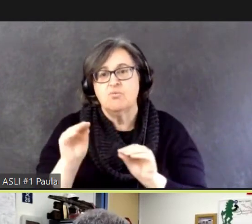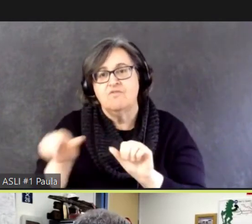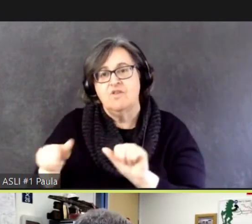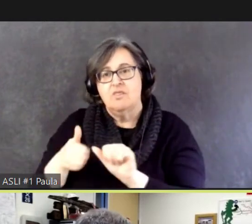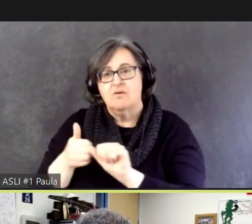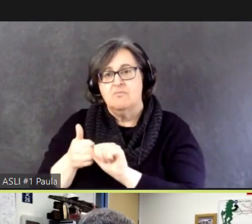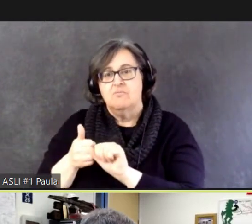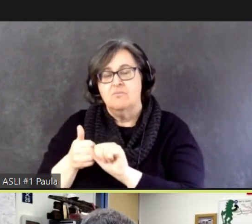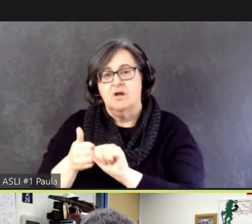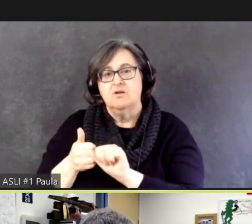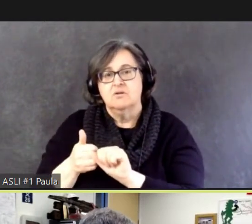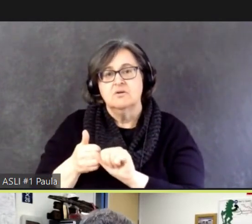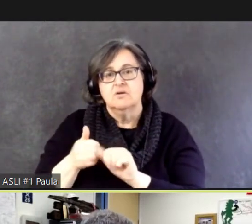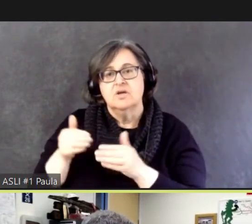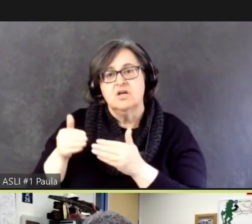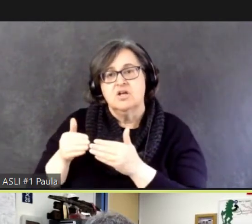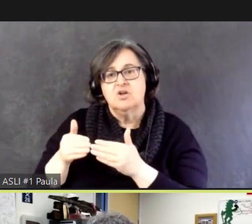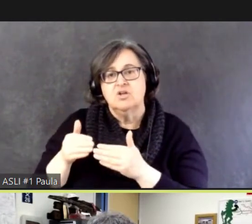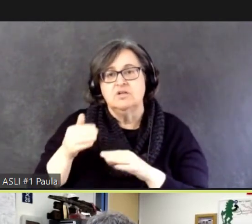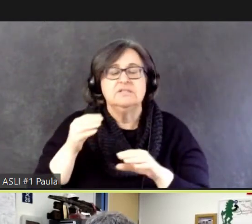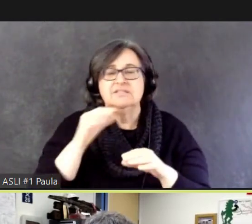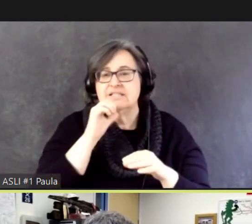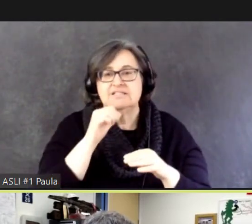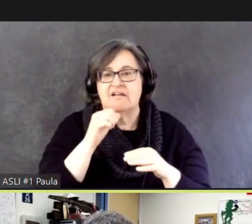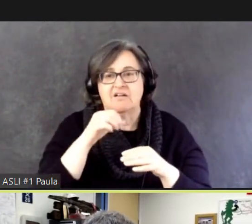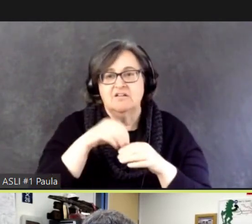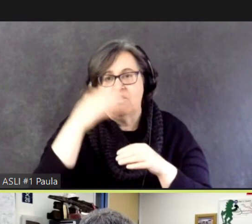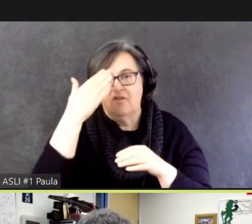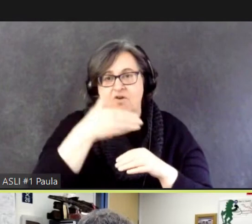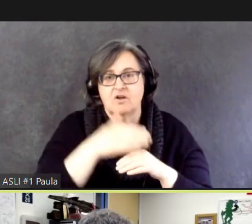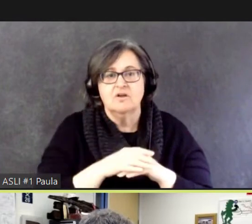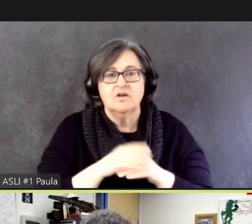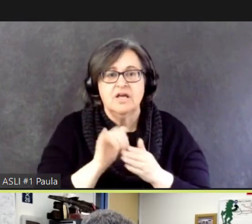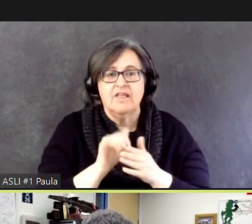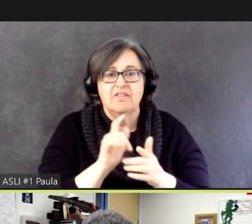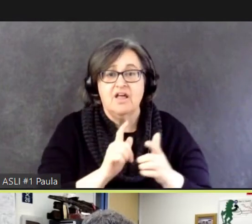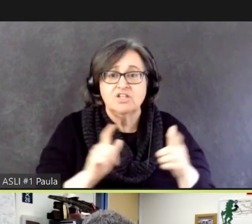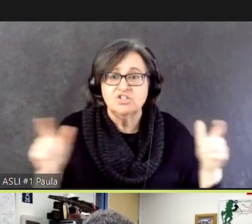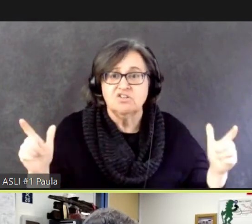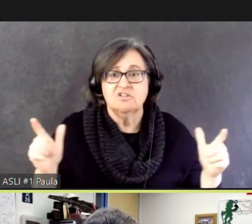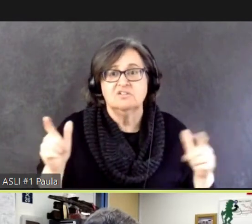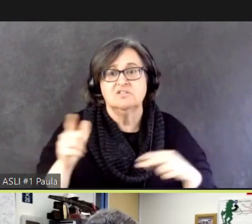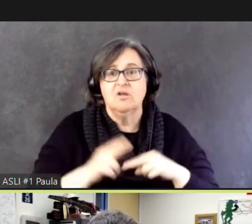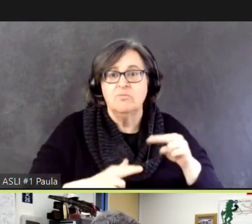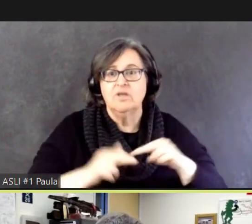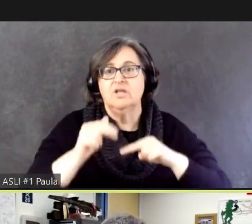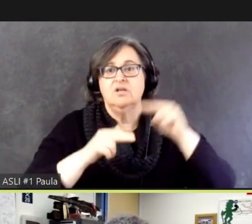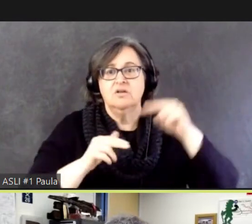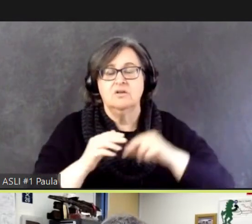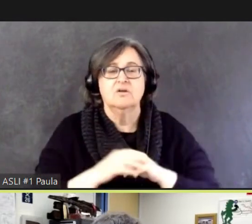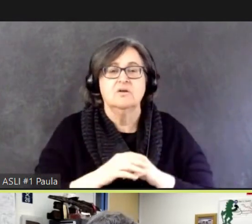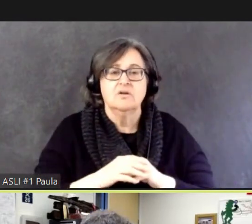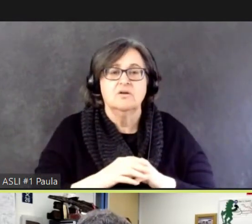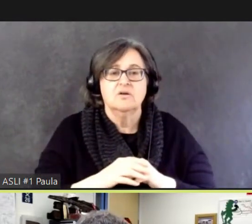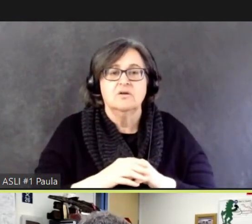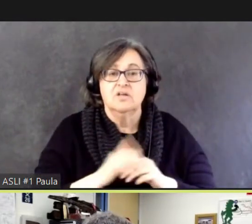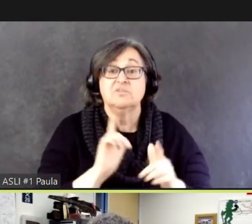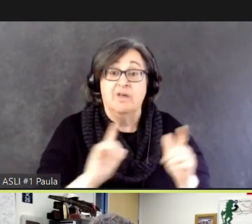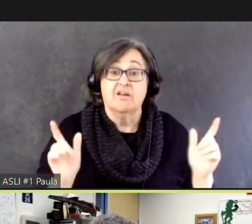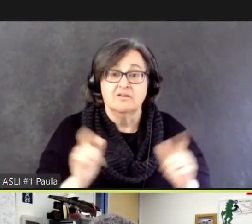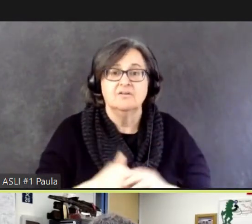corner of that yard as well, away from the frontage. And and this is a pretty large scale facility because it's being maintained. It is pretty